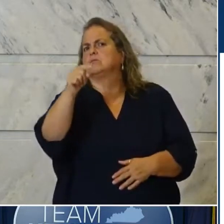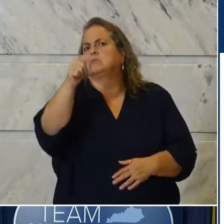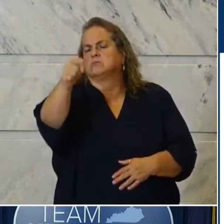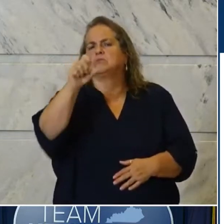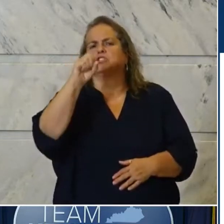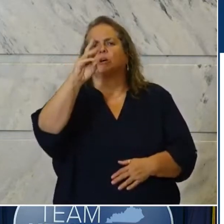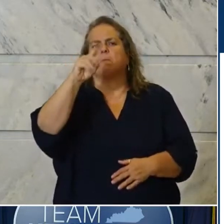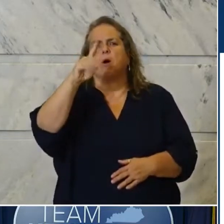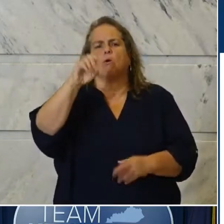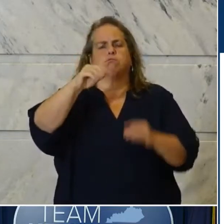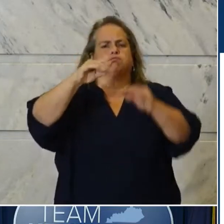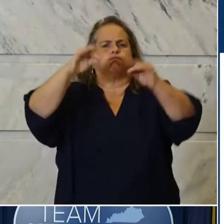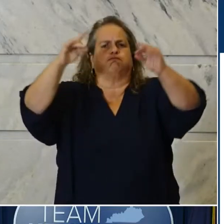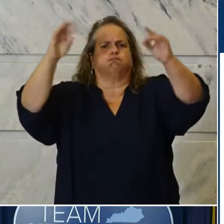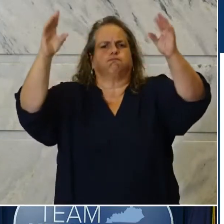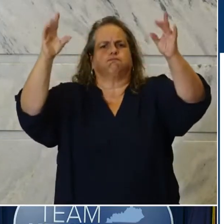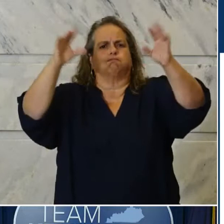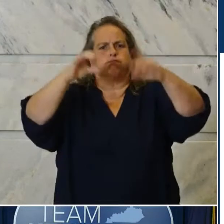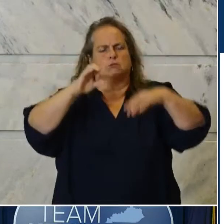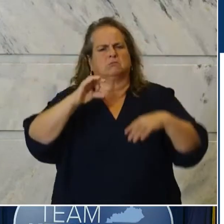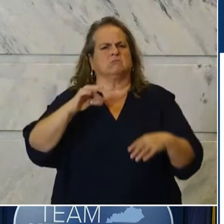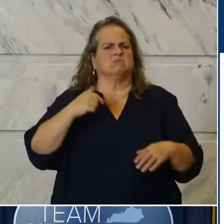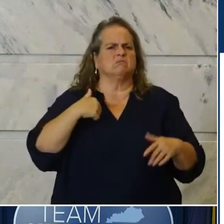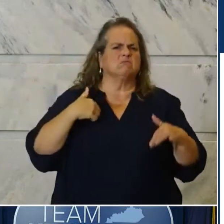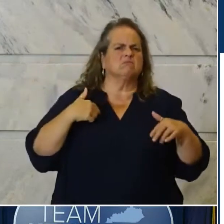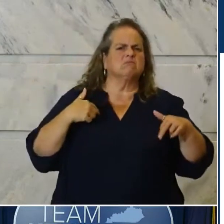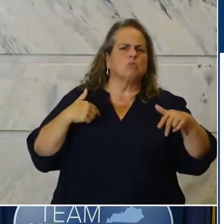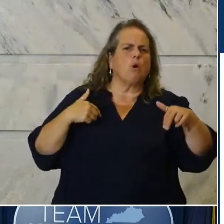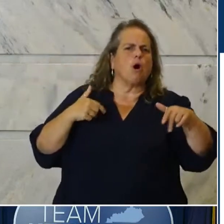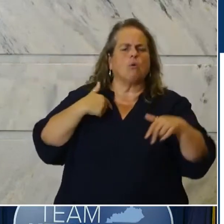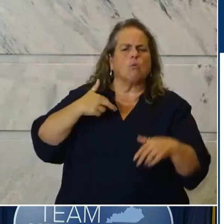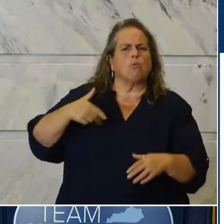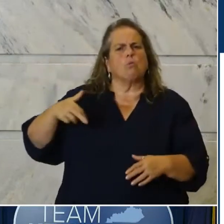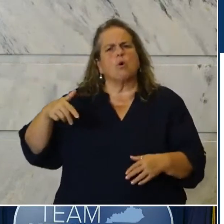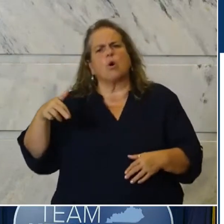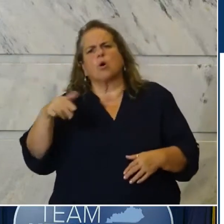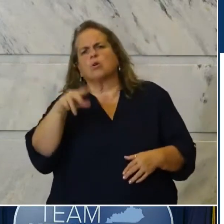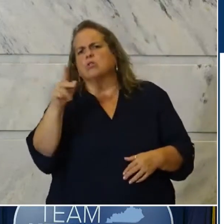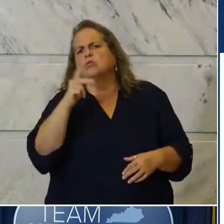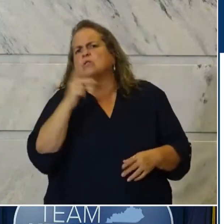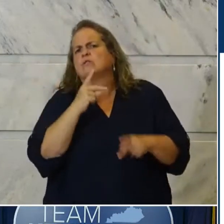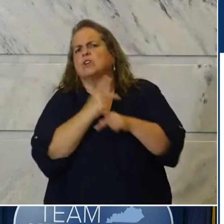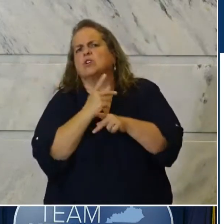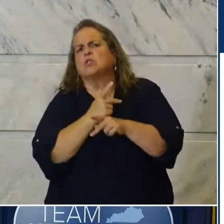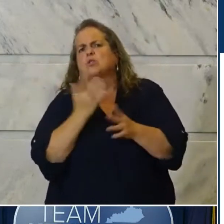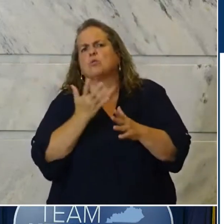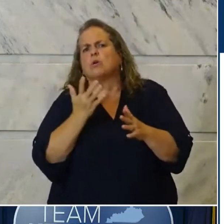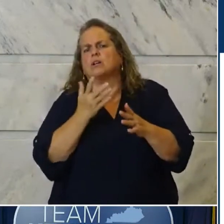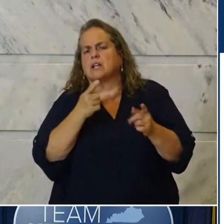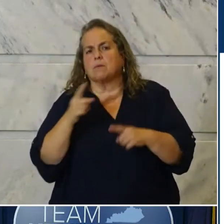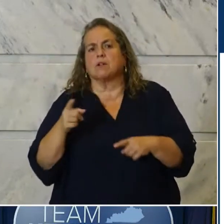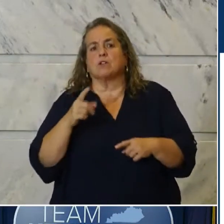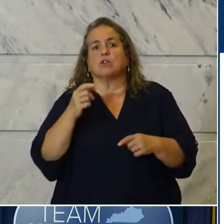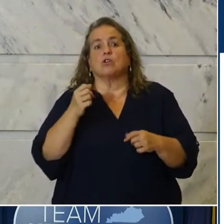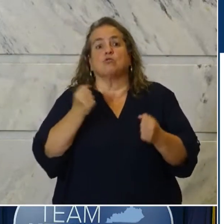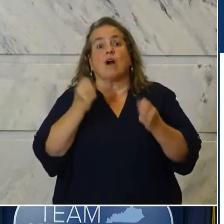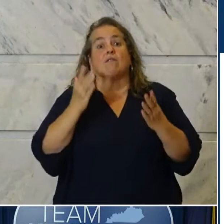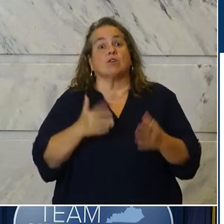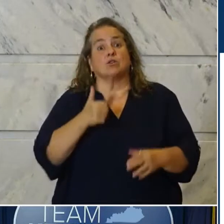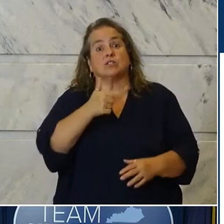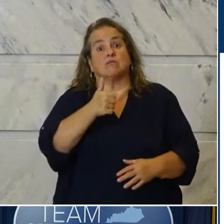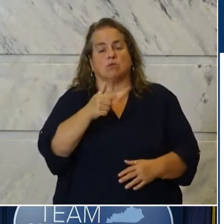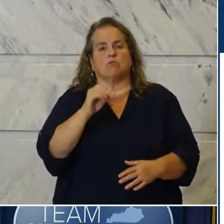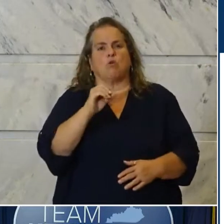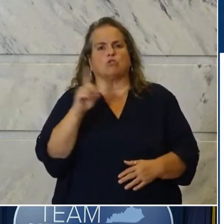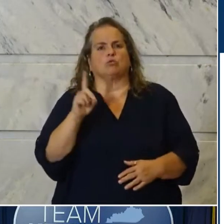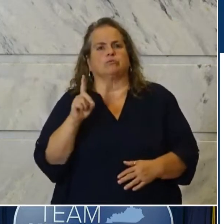smoke. And in going up to figure out what's going on, the driver was overdosing. I